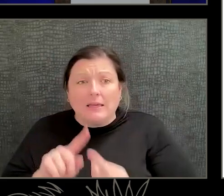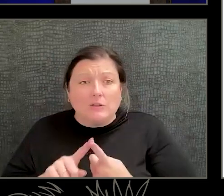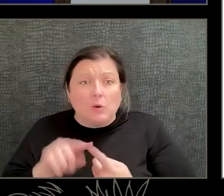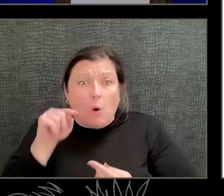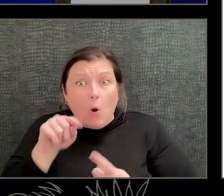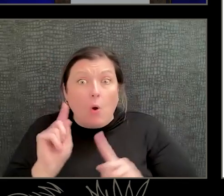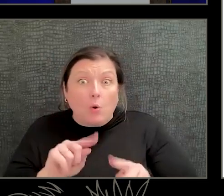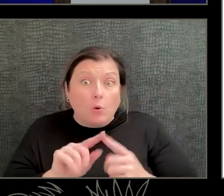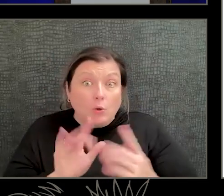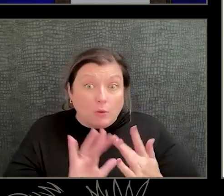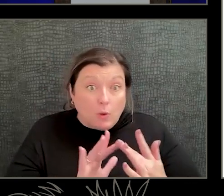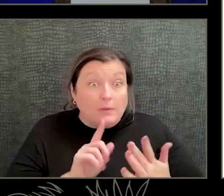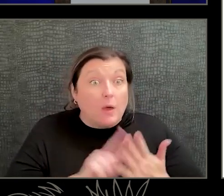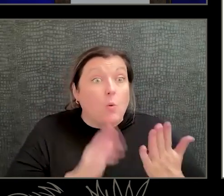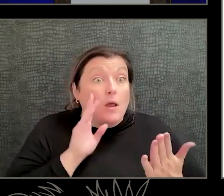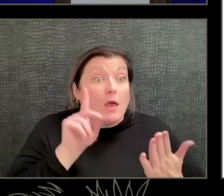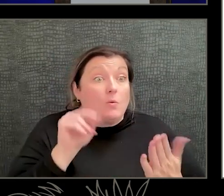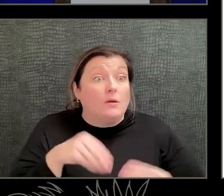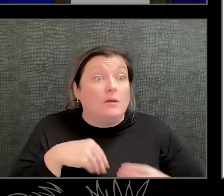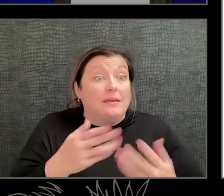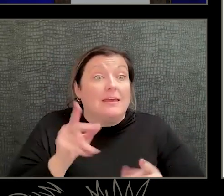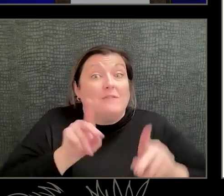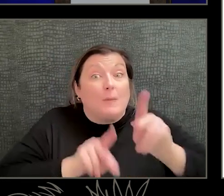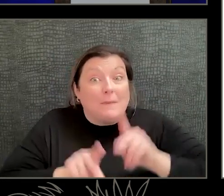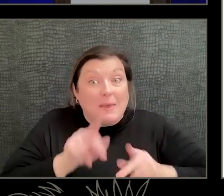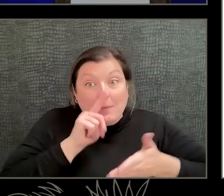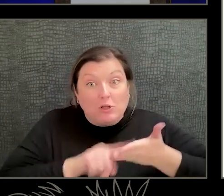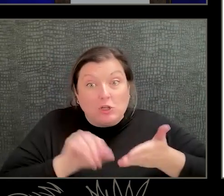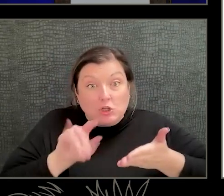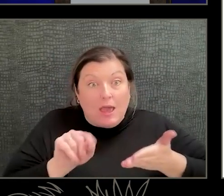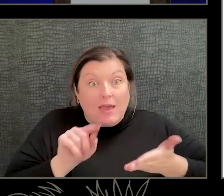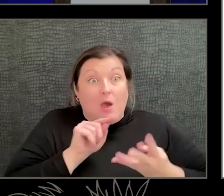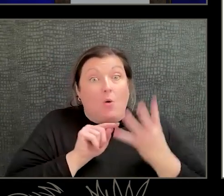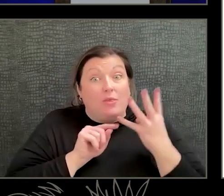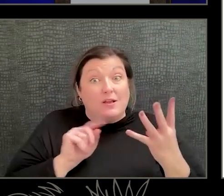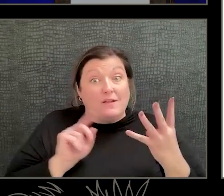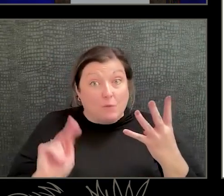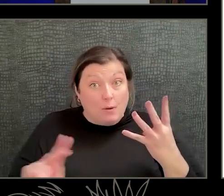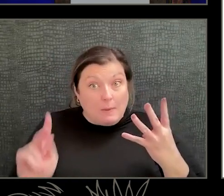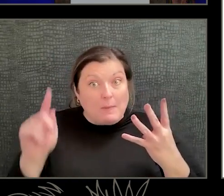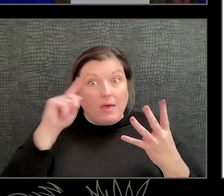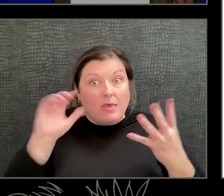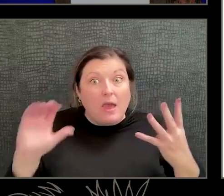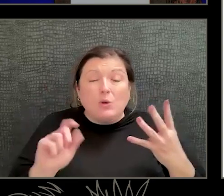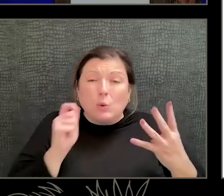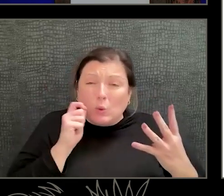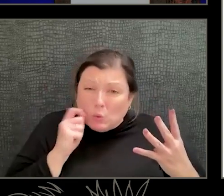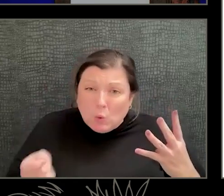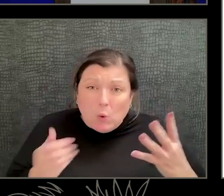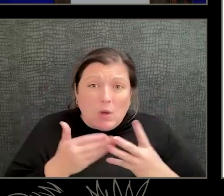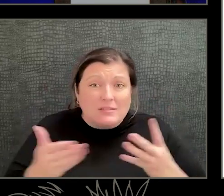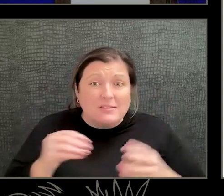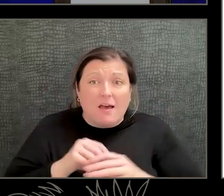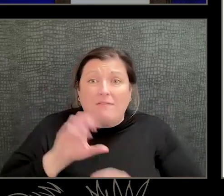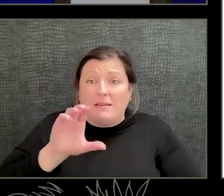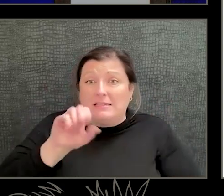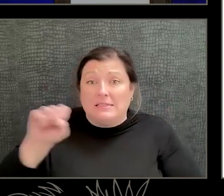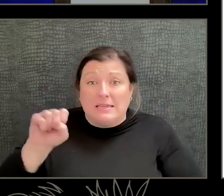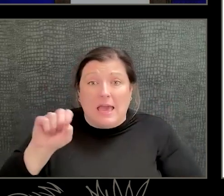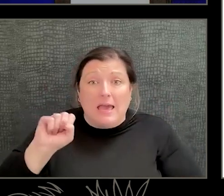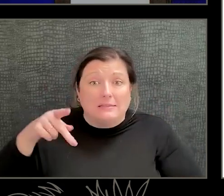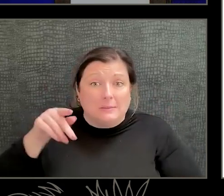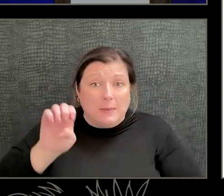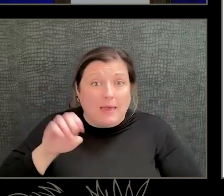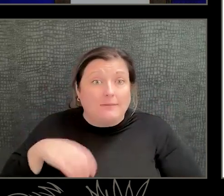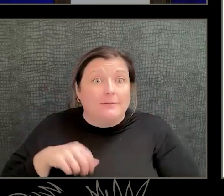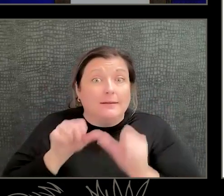this website or anything. What I will do is give you people to check out. So these are 4 people that I think are doing very cool stuff in the CSS space. Ona is